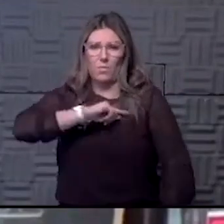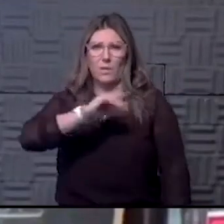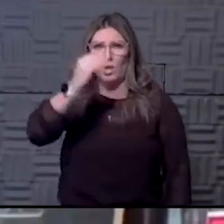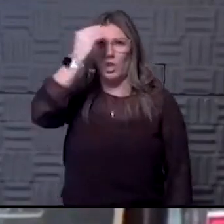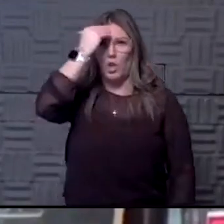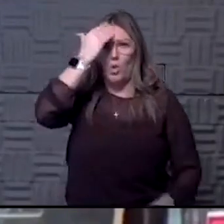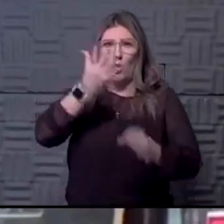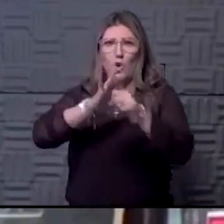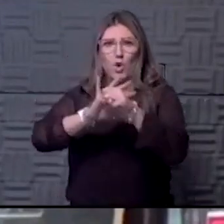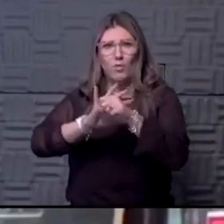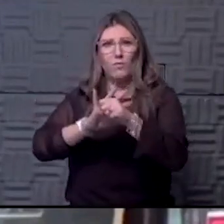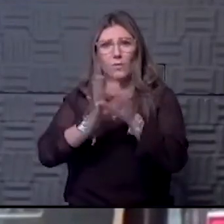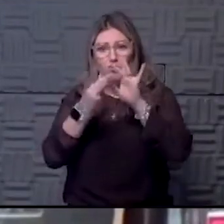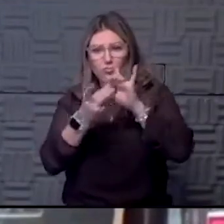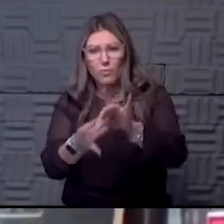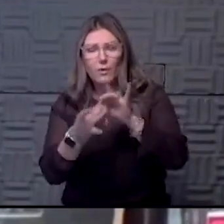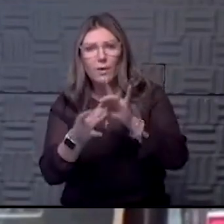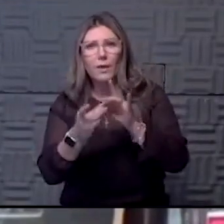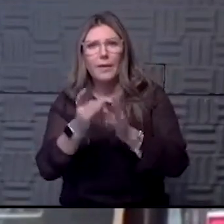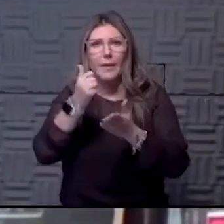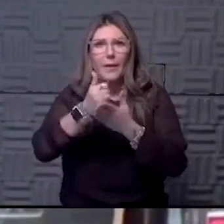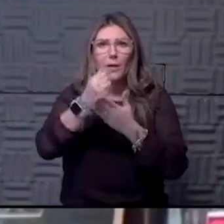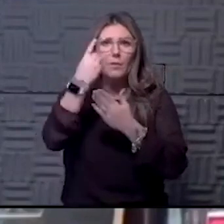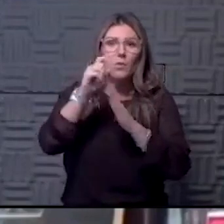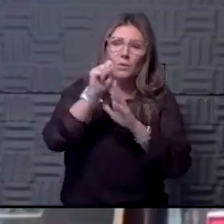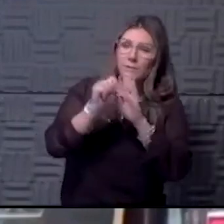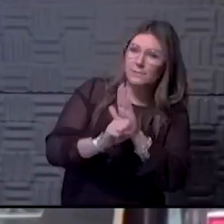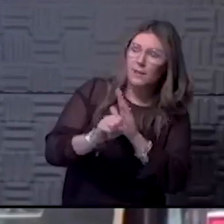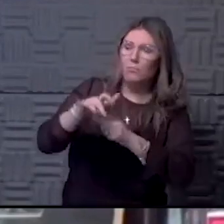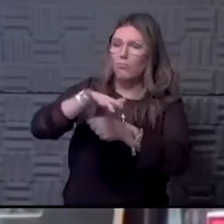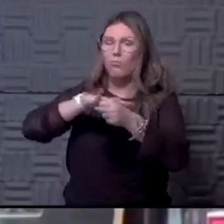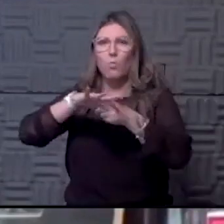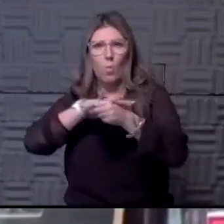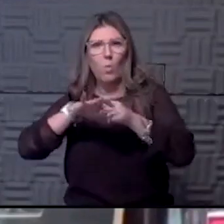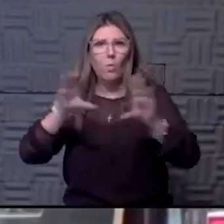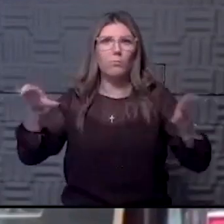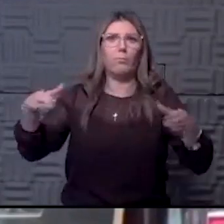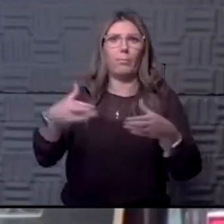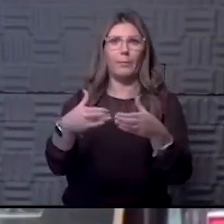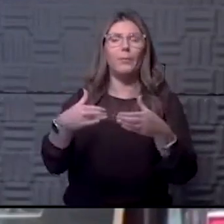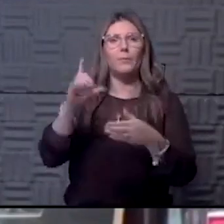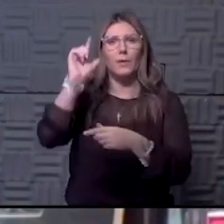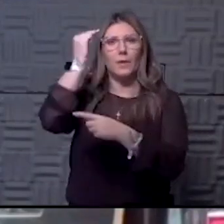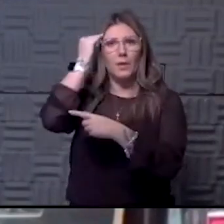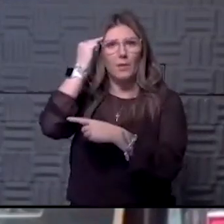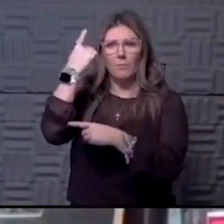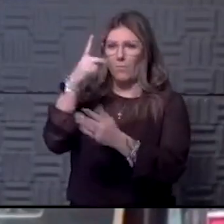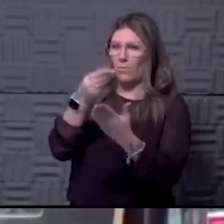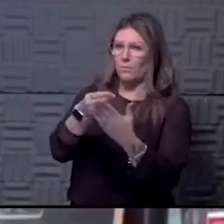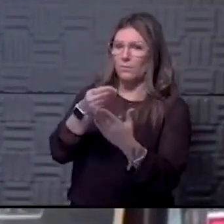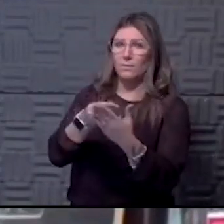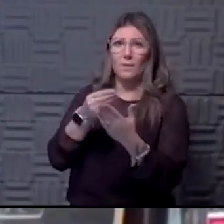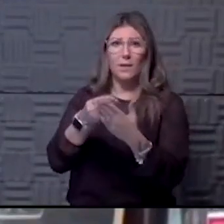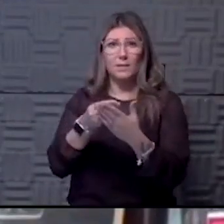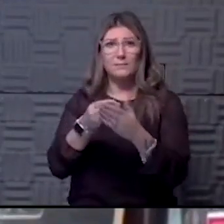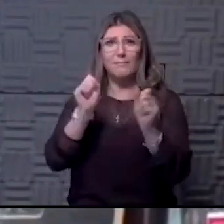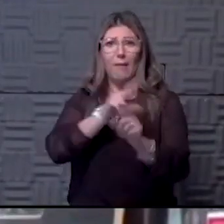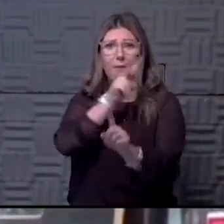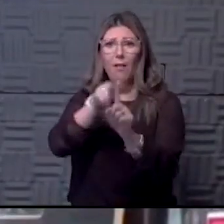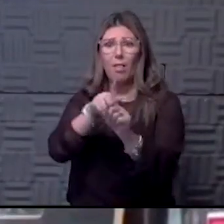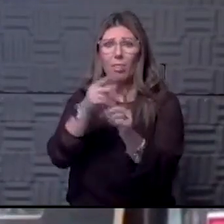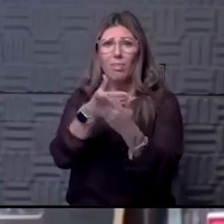COVID related, and it would be helpful to the state and local units of government in their finances to provide them the money to do the things that need to be done without